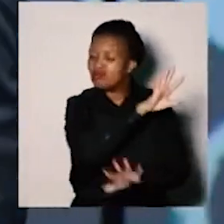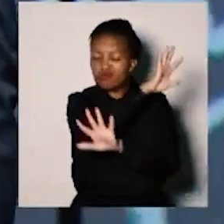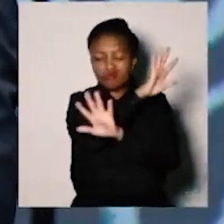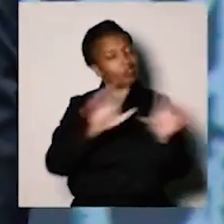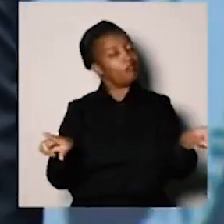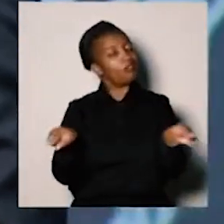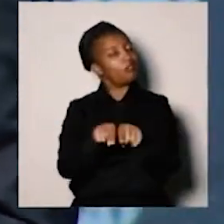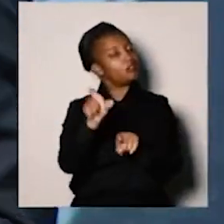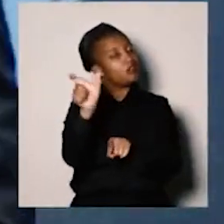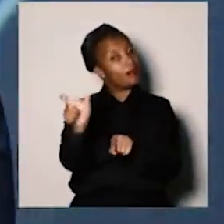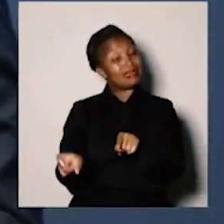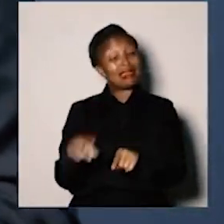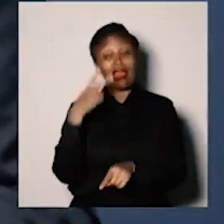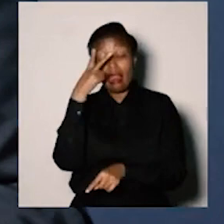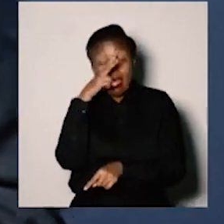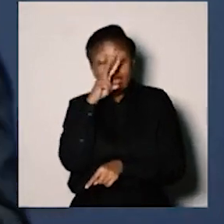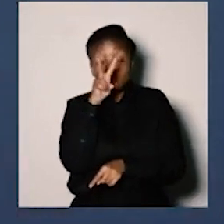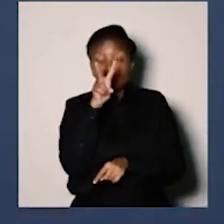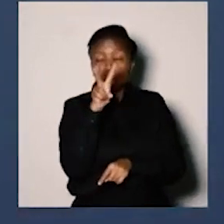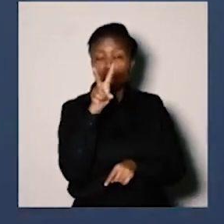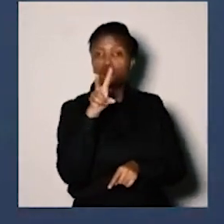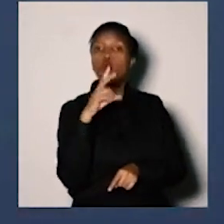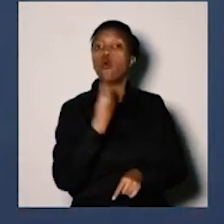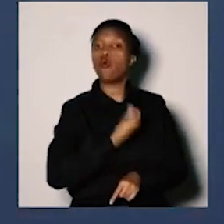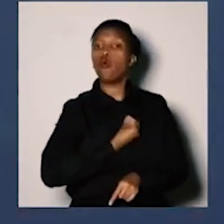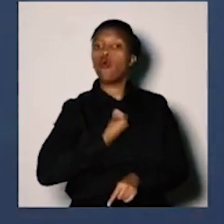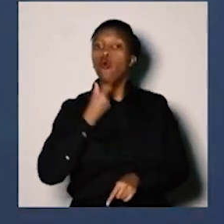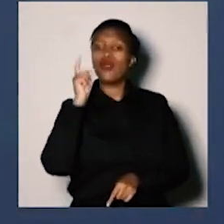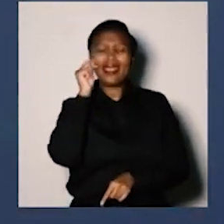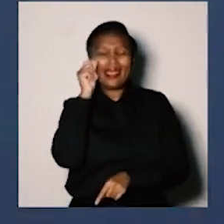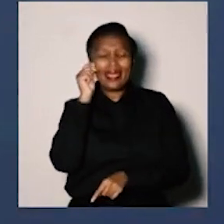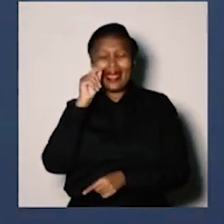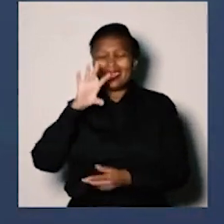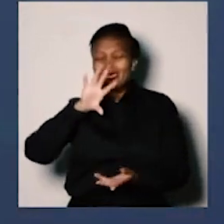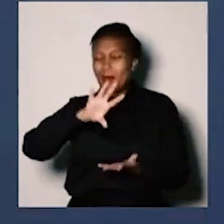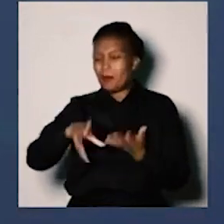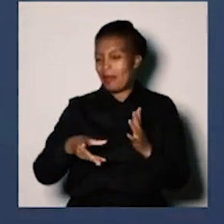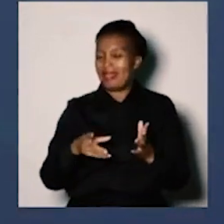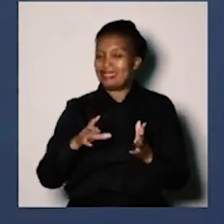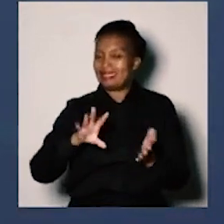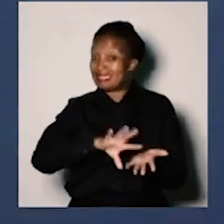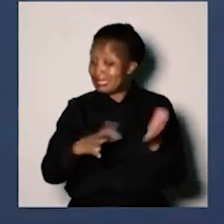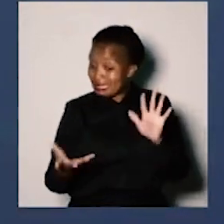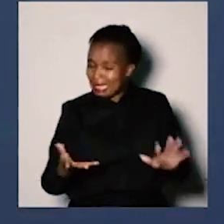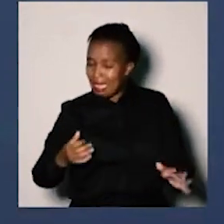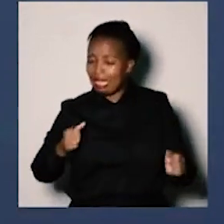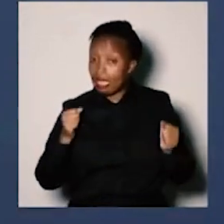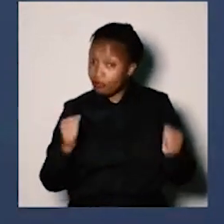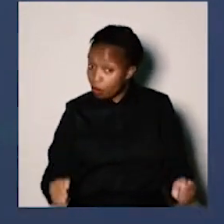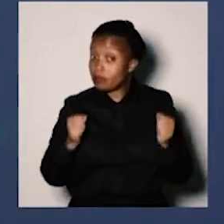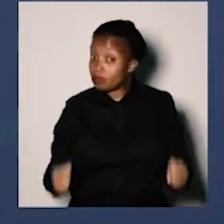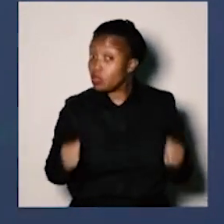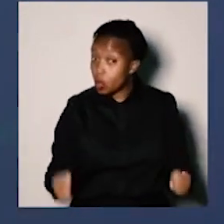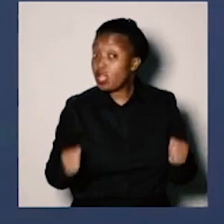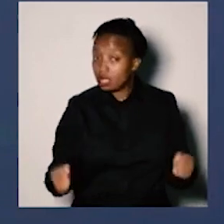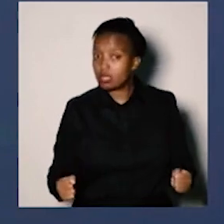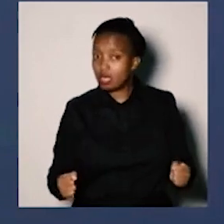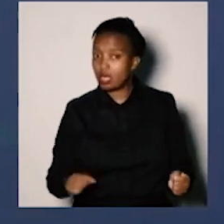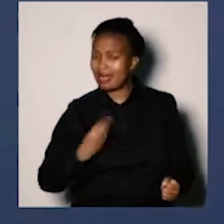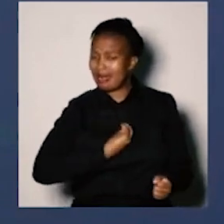you. I saw a young man being crushed by a train to death when I was 18 years old. I never forget that. This young man,